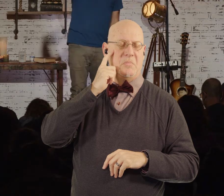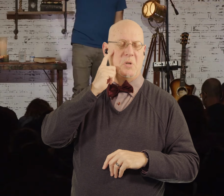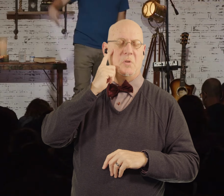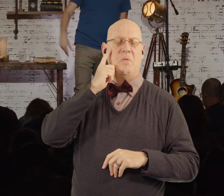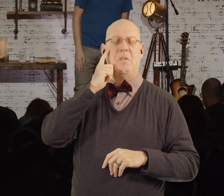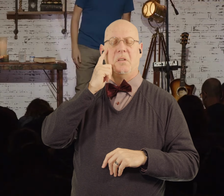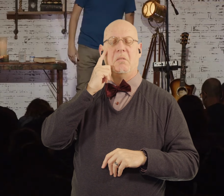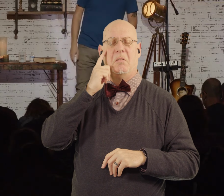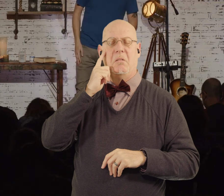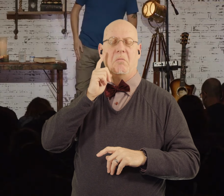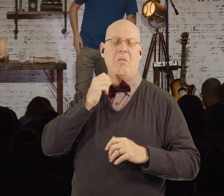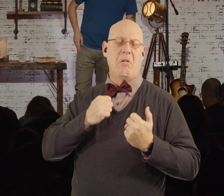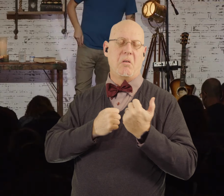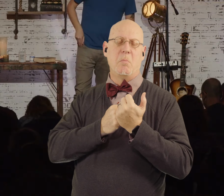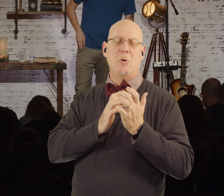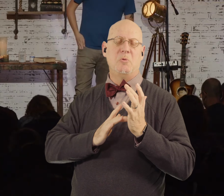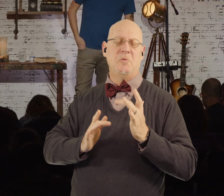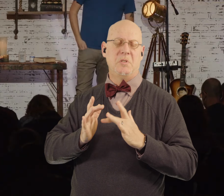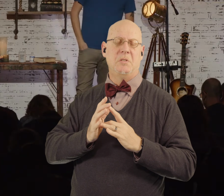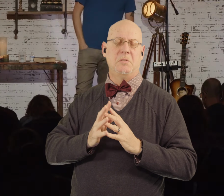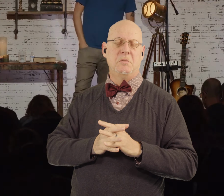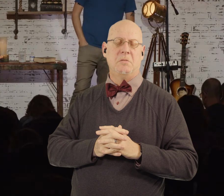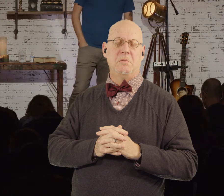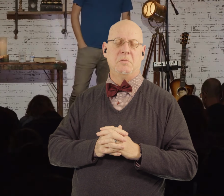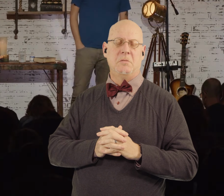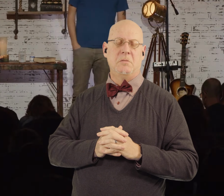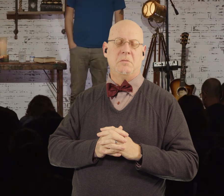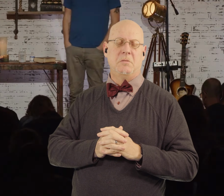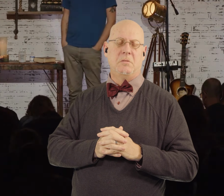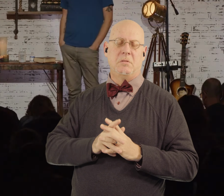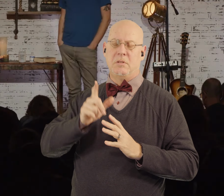and supposed allegiance to Jesus.